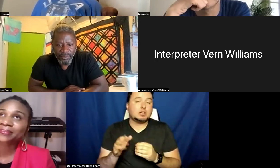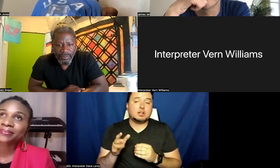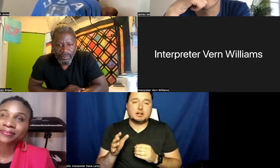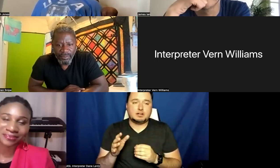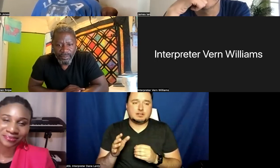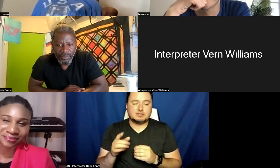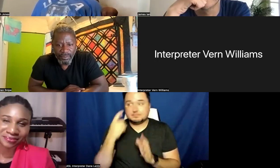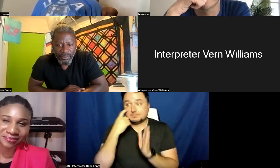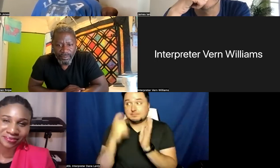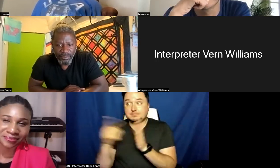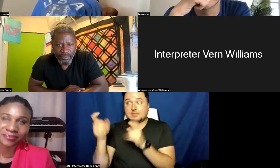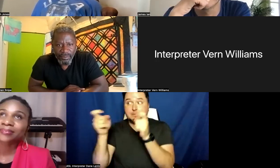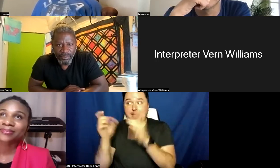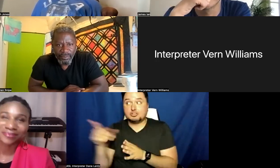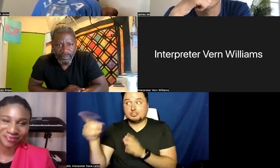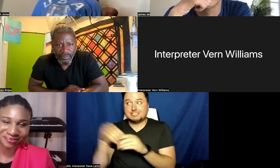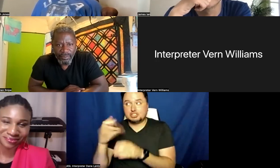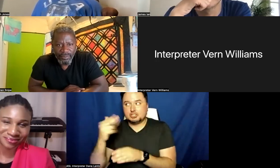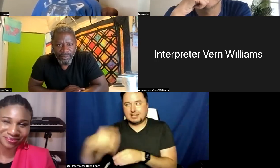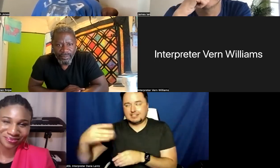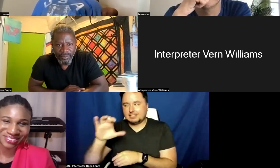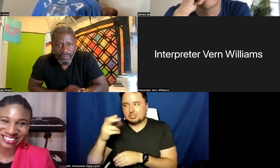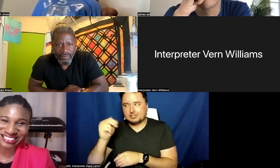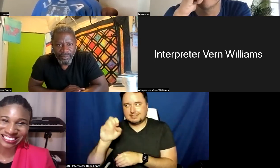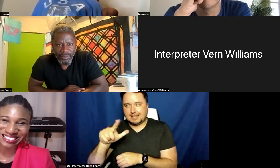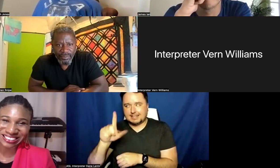Shout out to my manager, she's in the chat, Chantel Diaz.